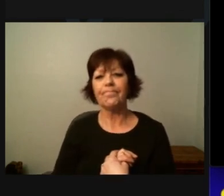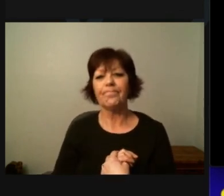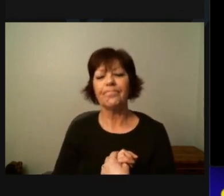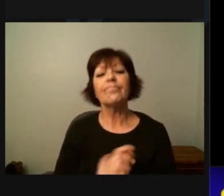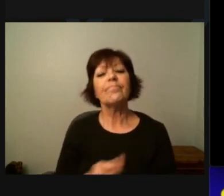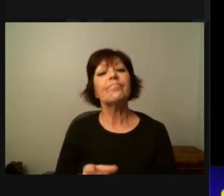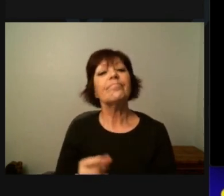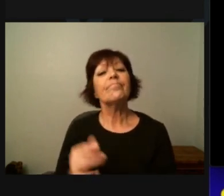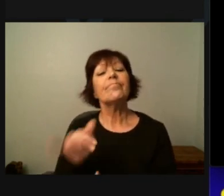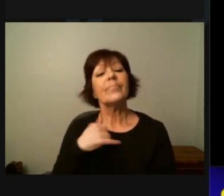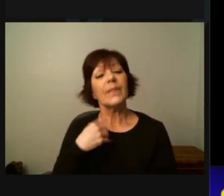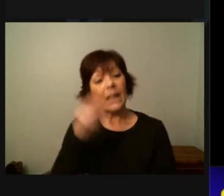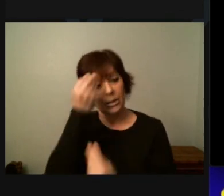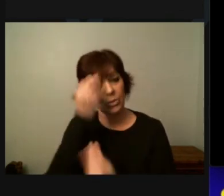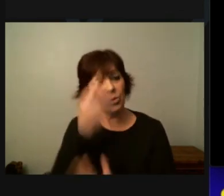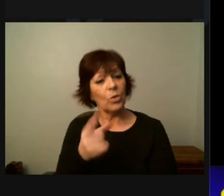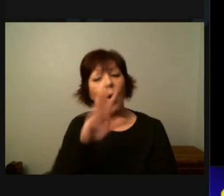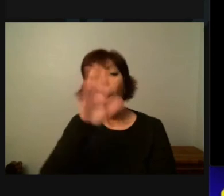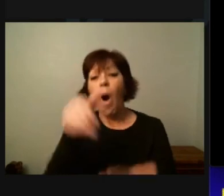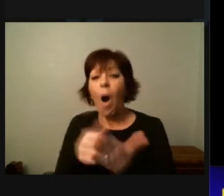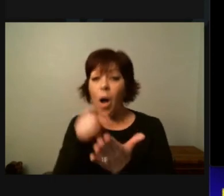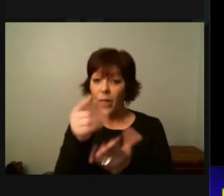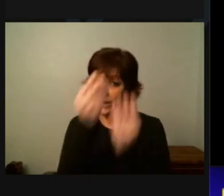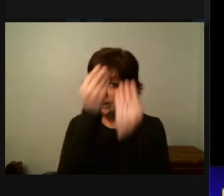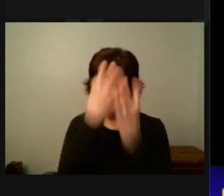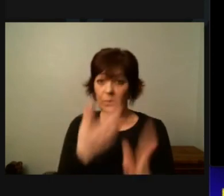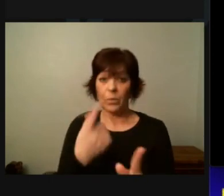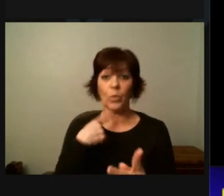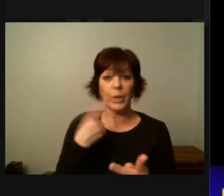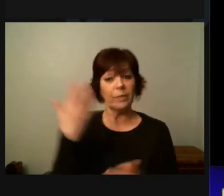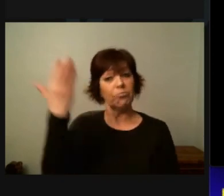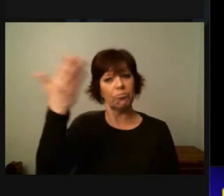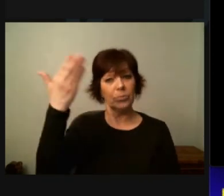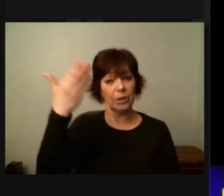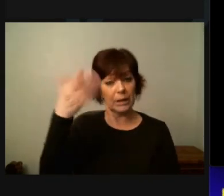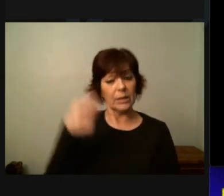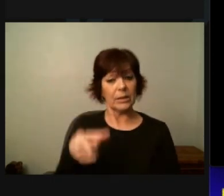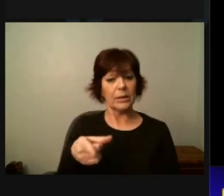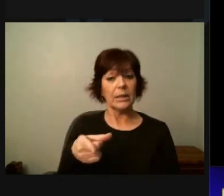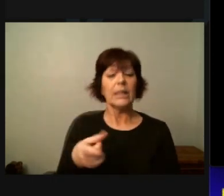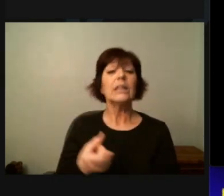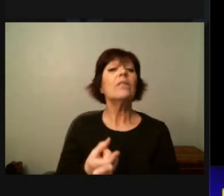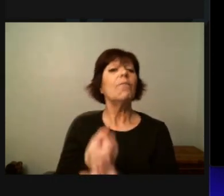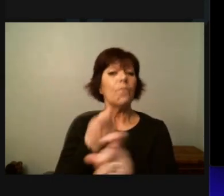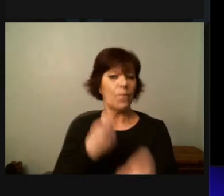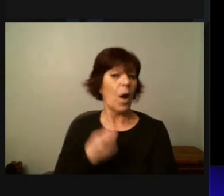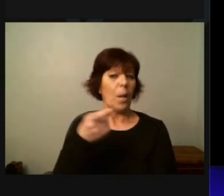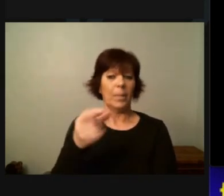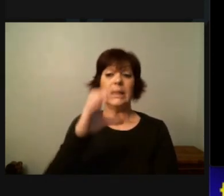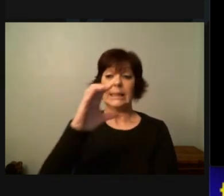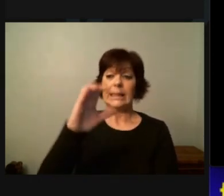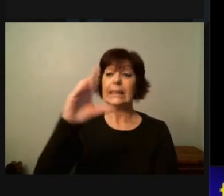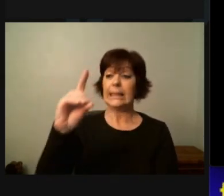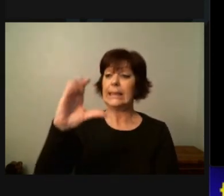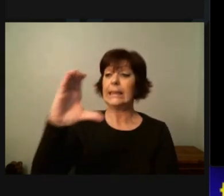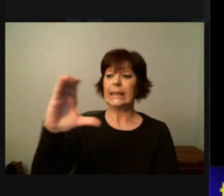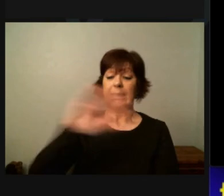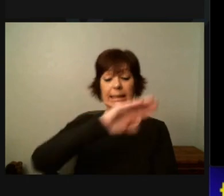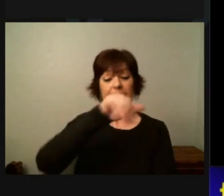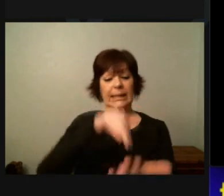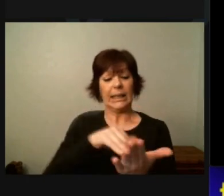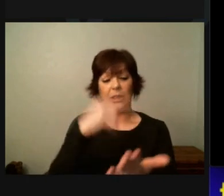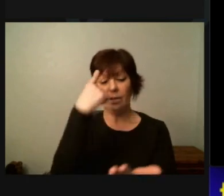So as we said in the beginning, that all of the information that we presented in this program this evening was taken from the Center for